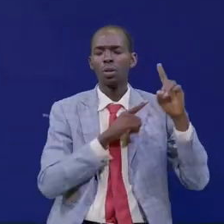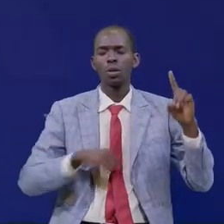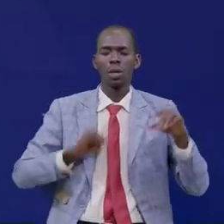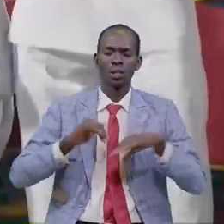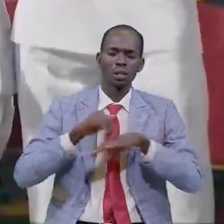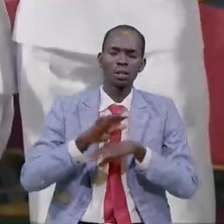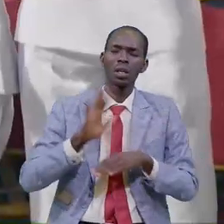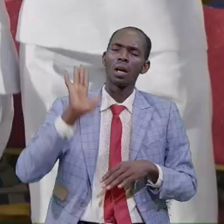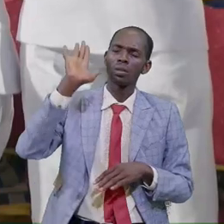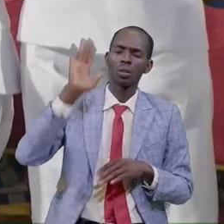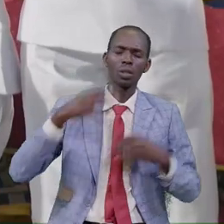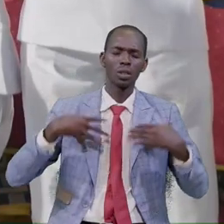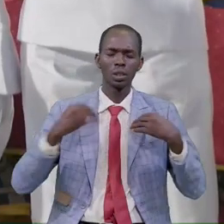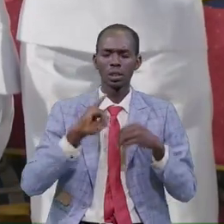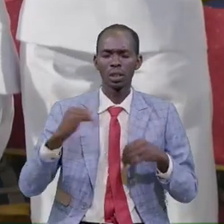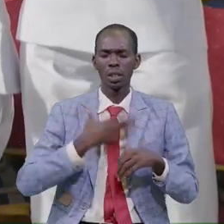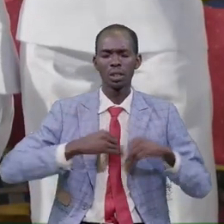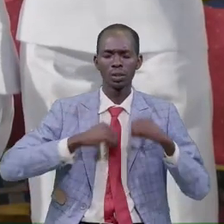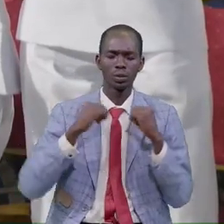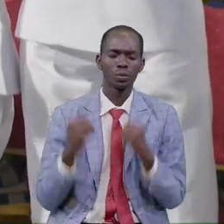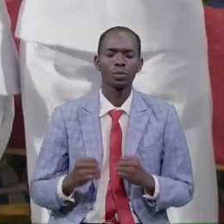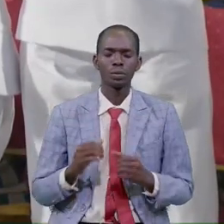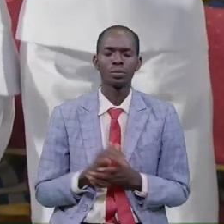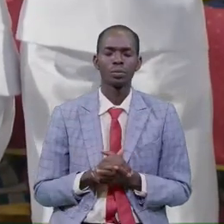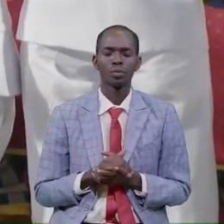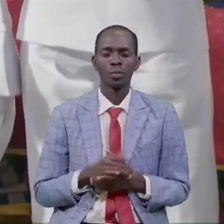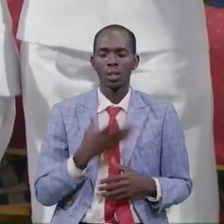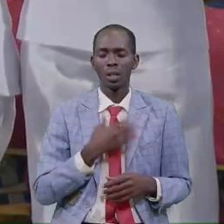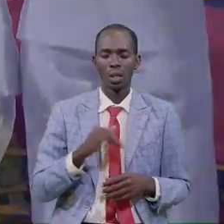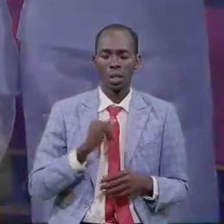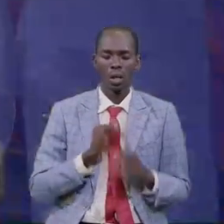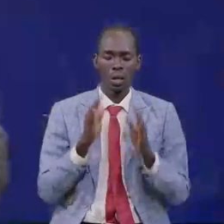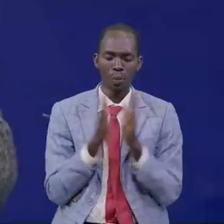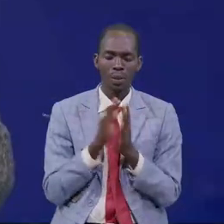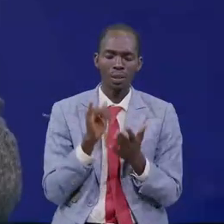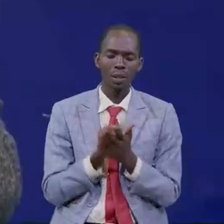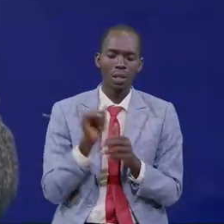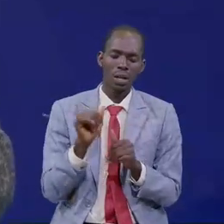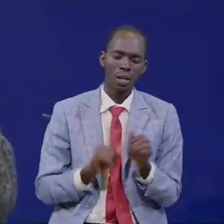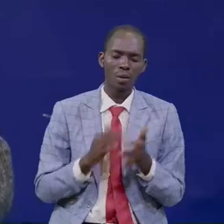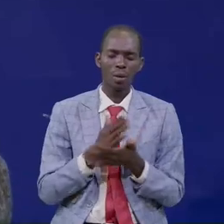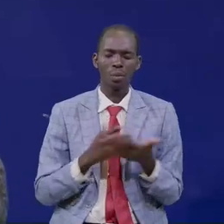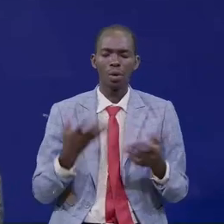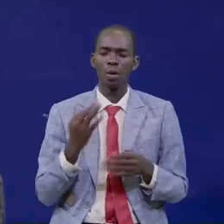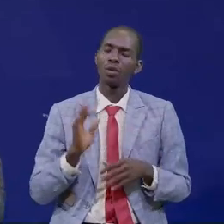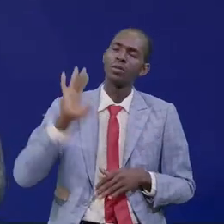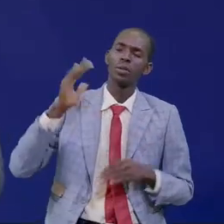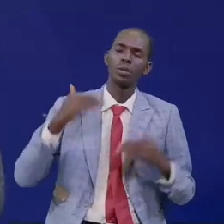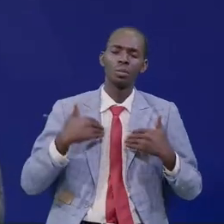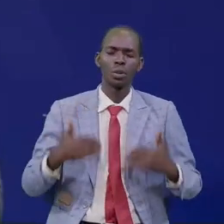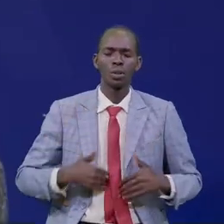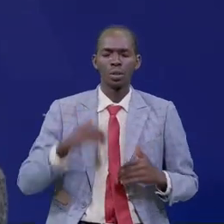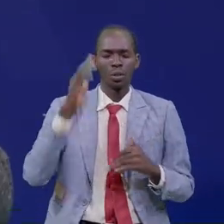strength. J'envoie ta force et ta and I pray that every part of your body will receive